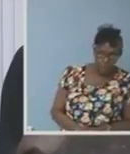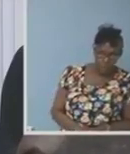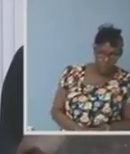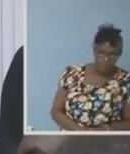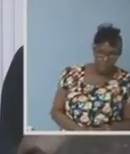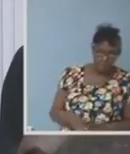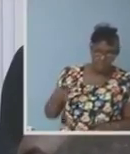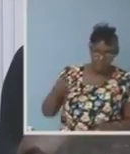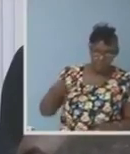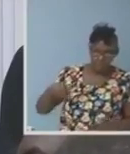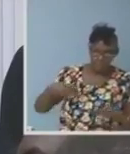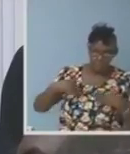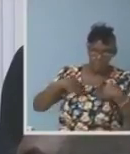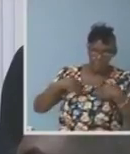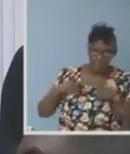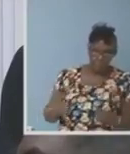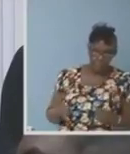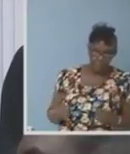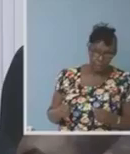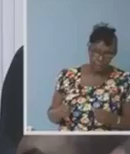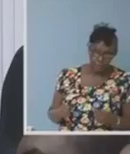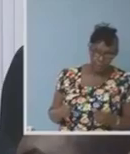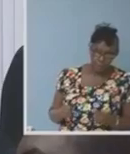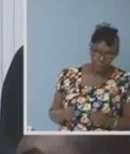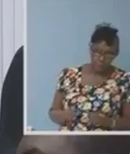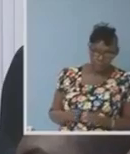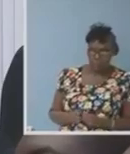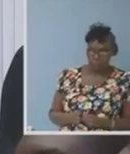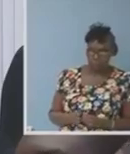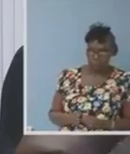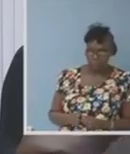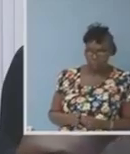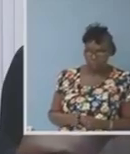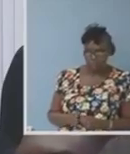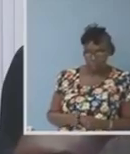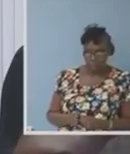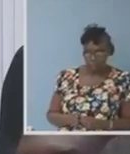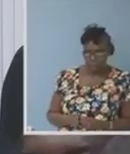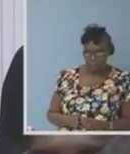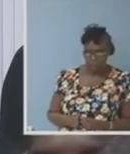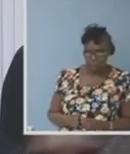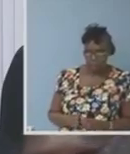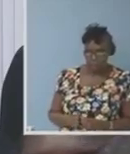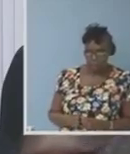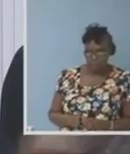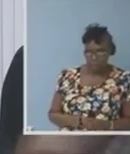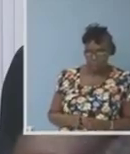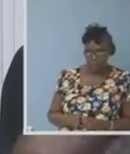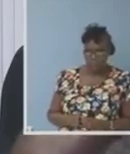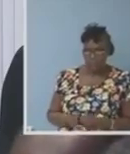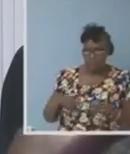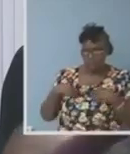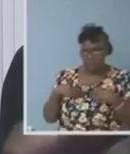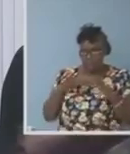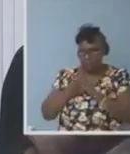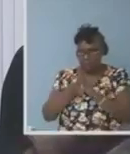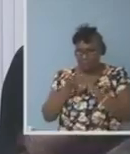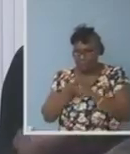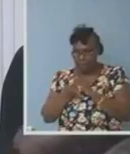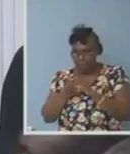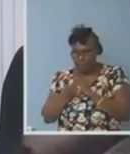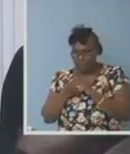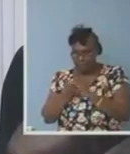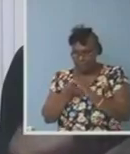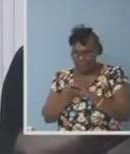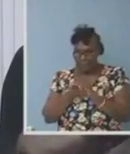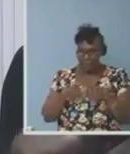markets. Now, public health officials would have brought up the situation, but in the market, it could get pretty crowded and chaotic at times, and there's a